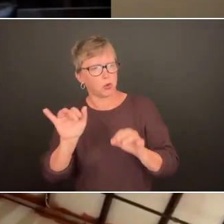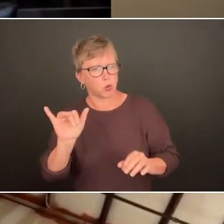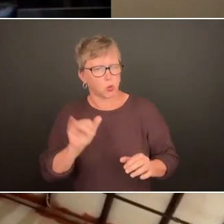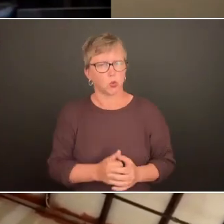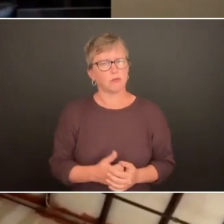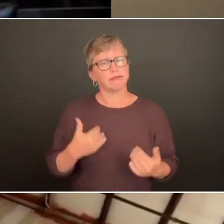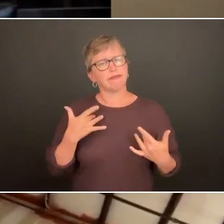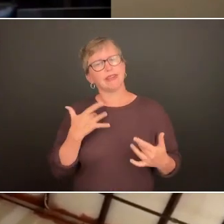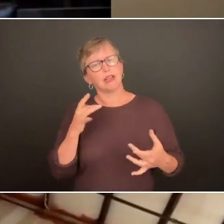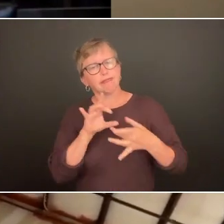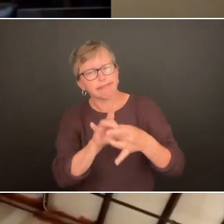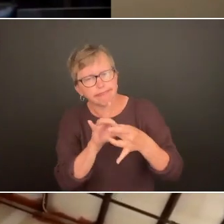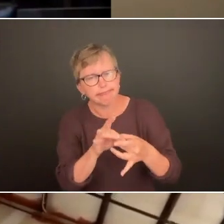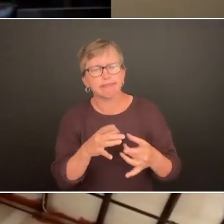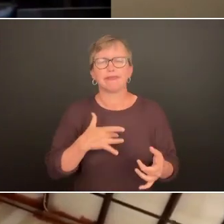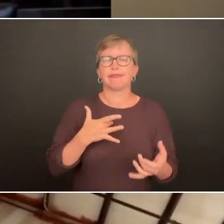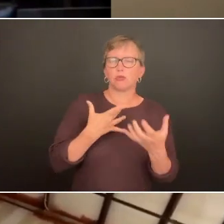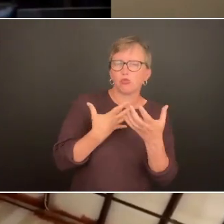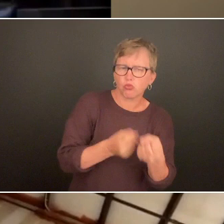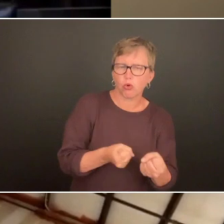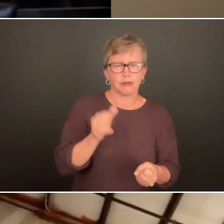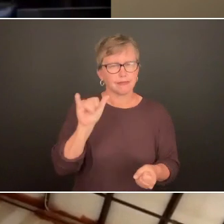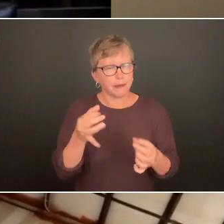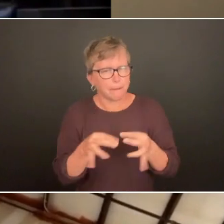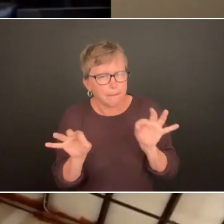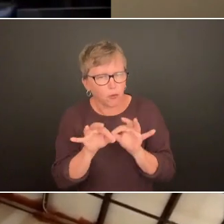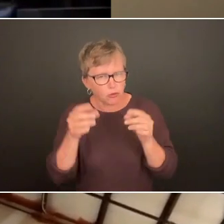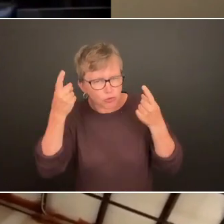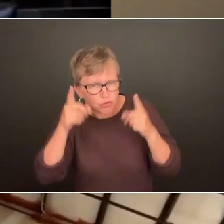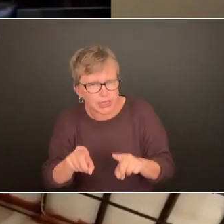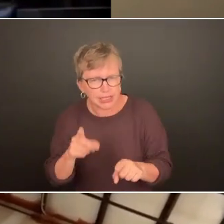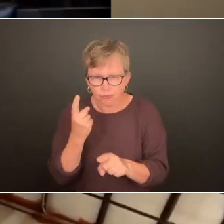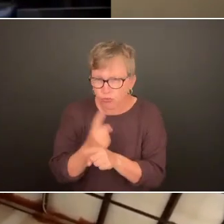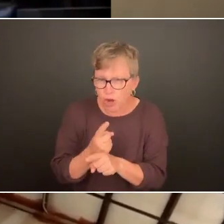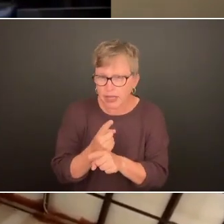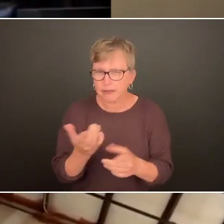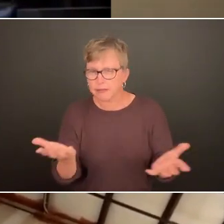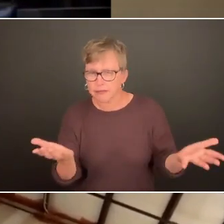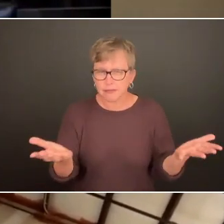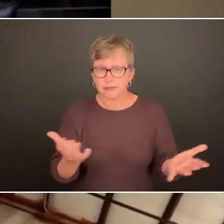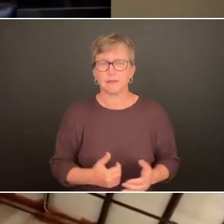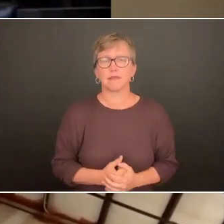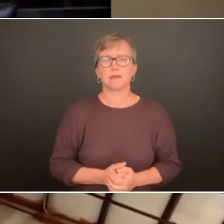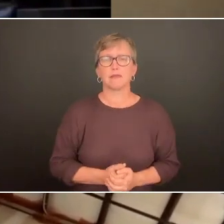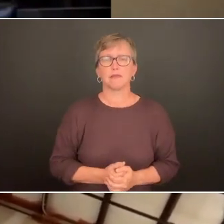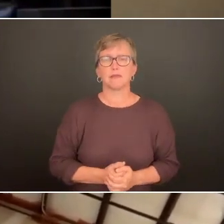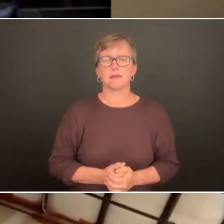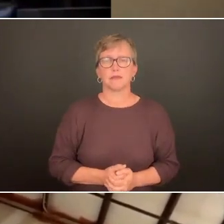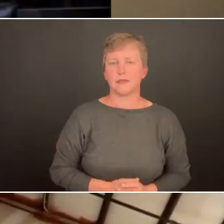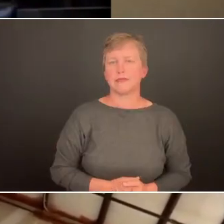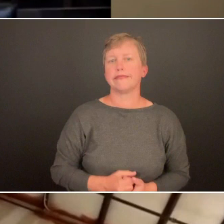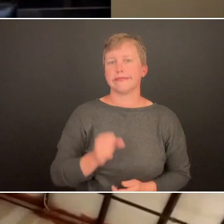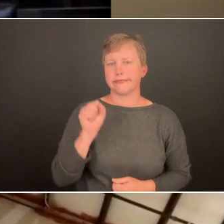physical part, it's the emotional, the connection part, and the trust as well. Well, I think we all can agree with that,